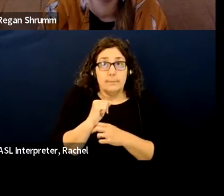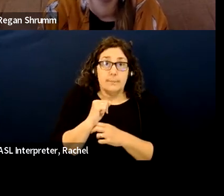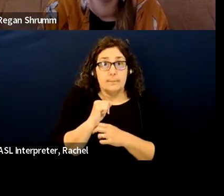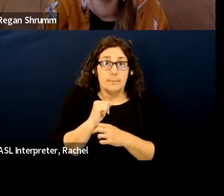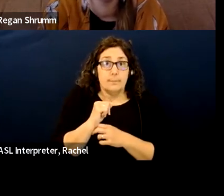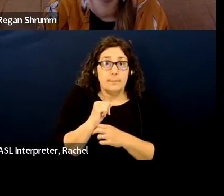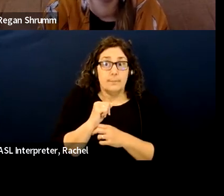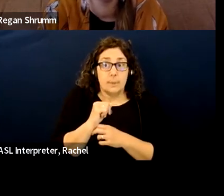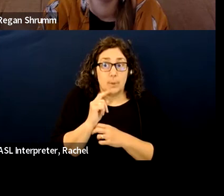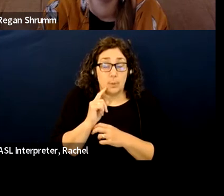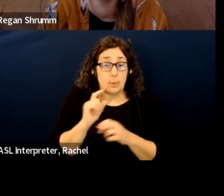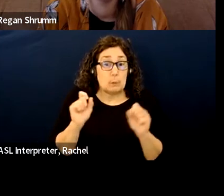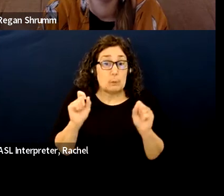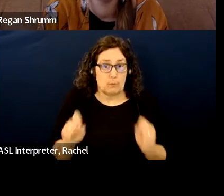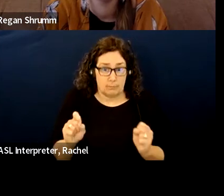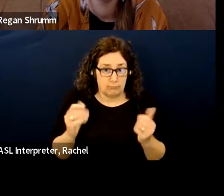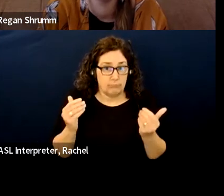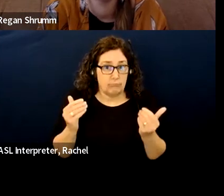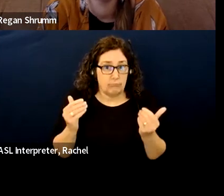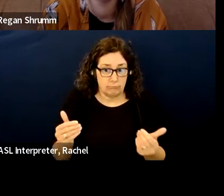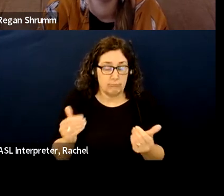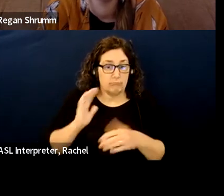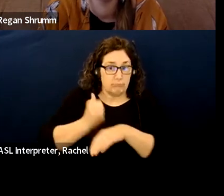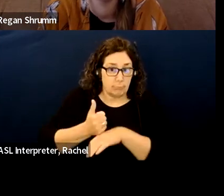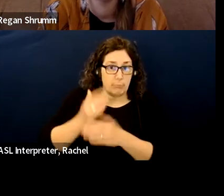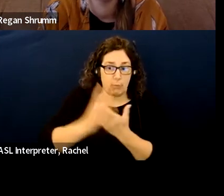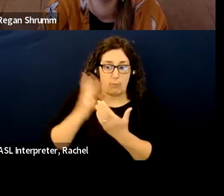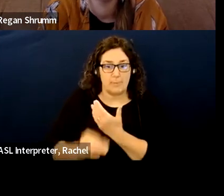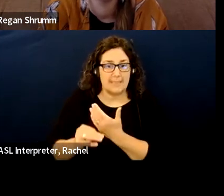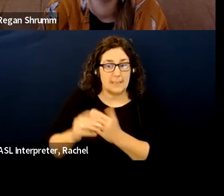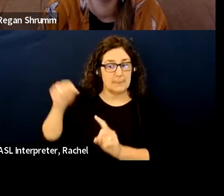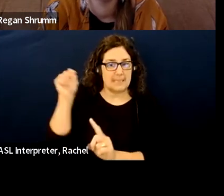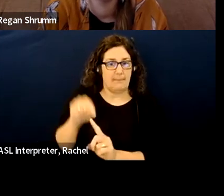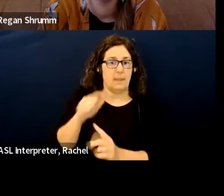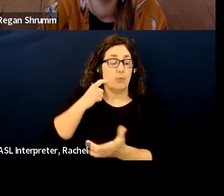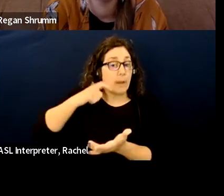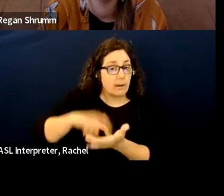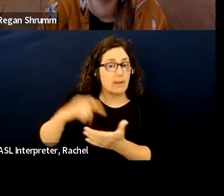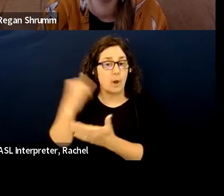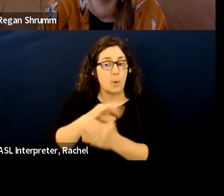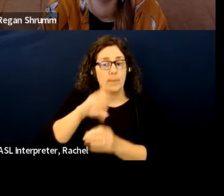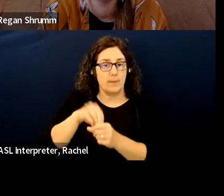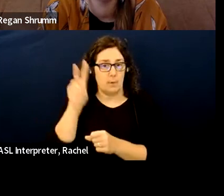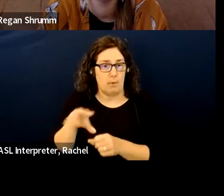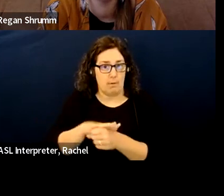I think there would be welcome to have some programs specifically that recognize the value of the arts in the city, but there's